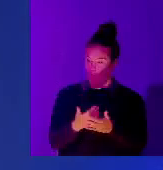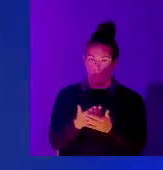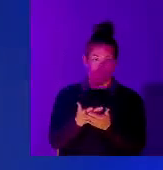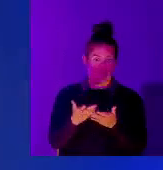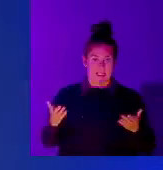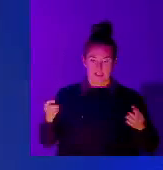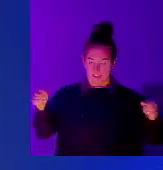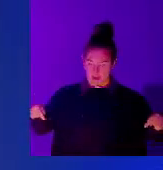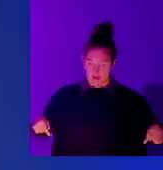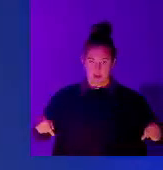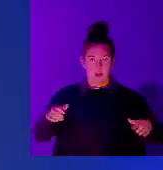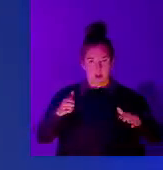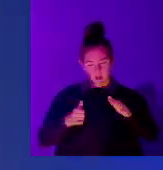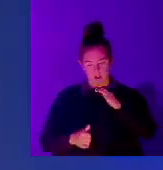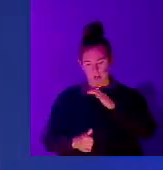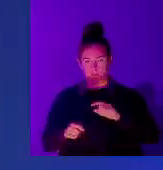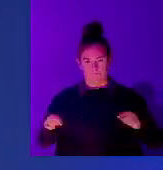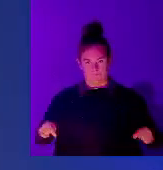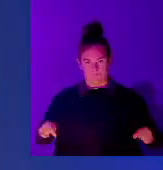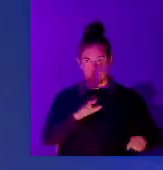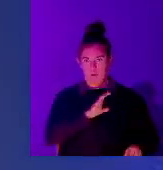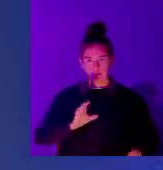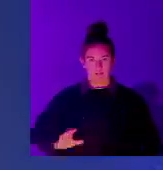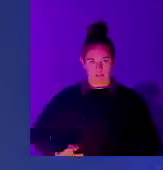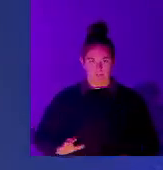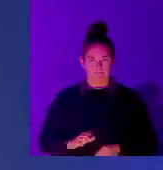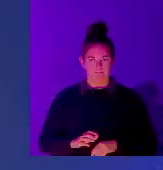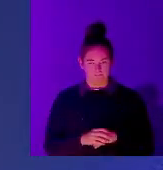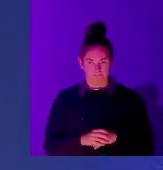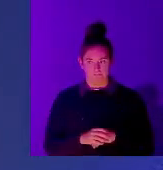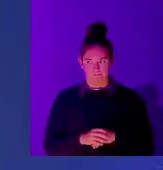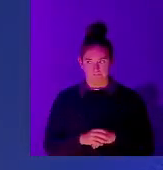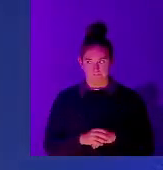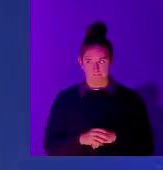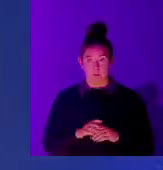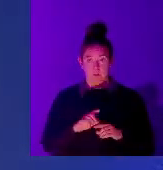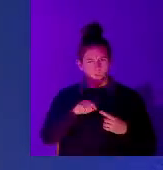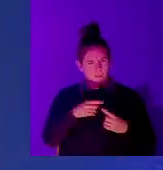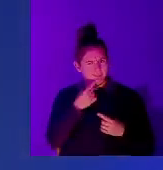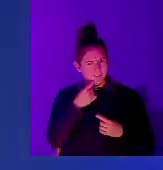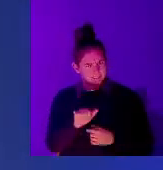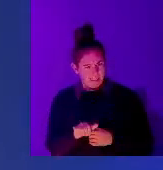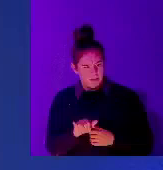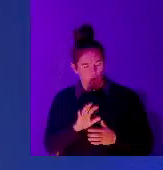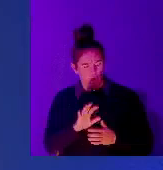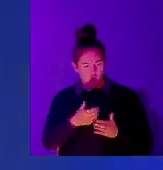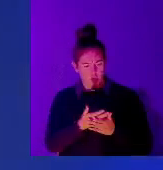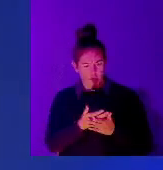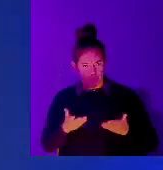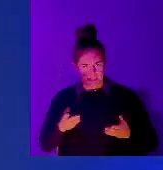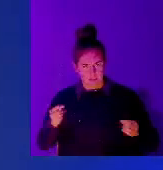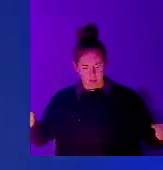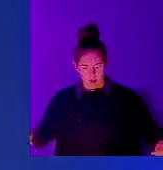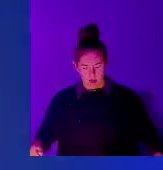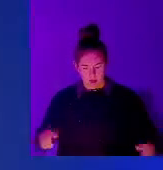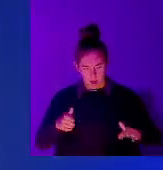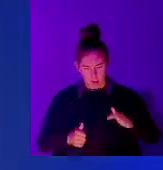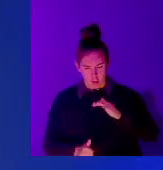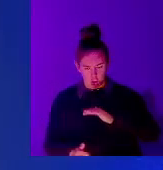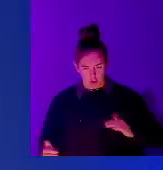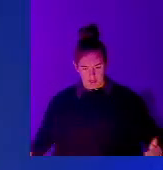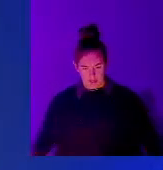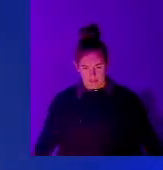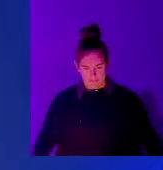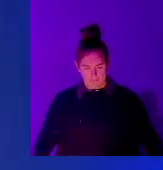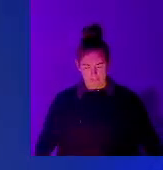feet of Christ. But when he saith all things are put under him, it is manifest or understood